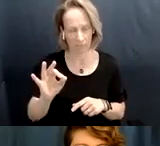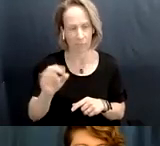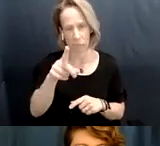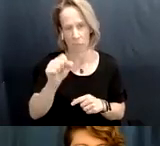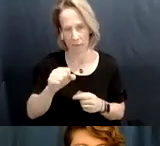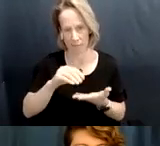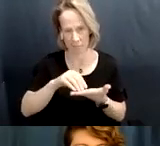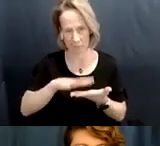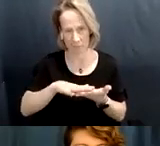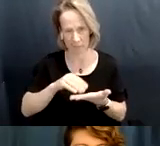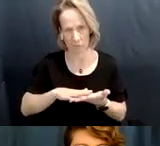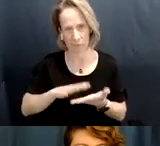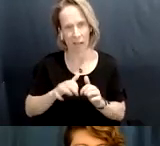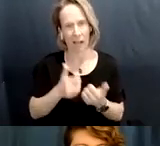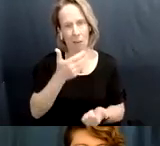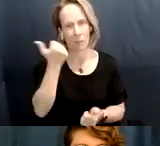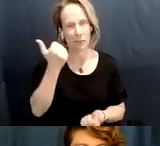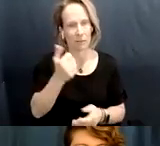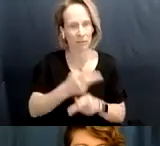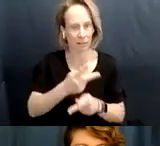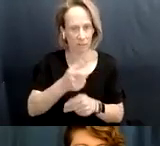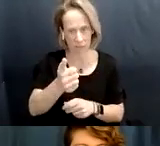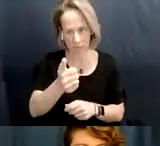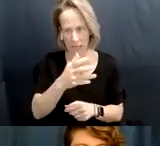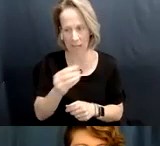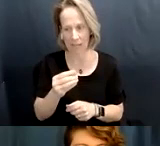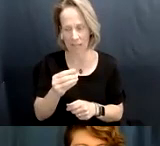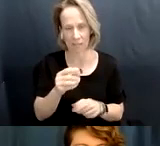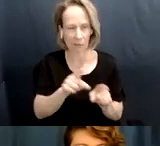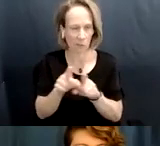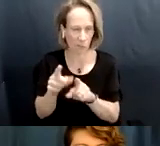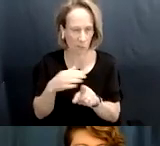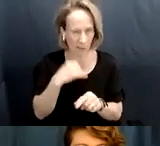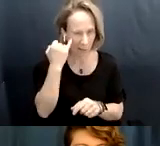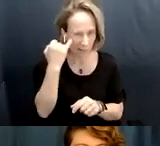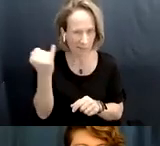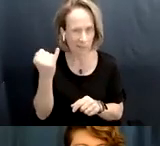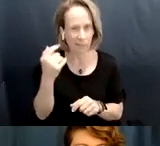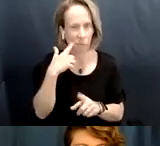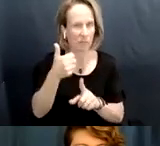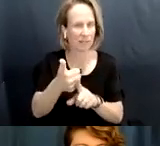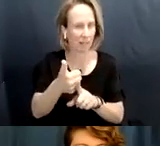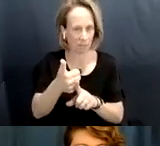on how to best care for yourself, and also has some ideas and activities for self-care.